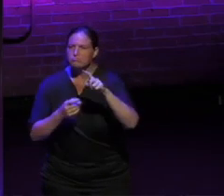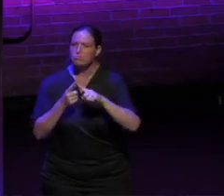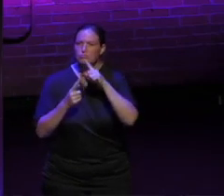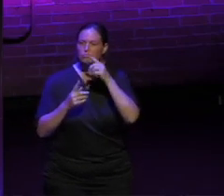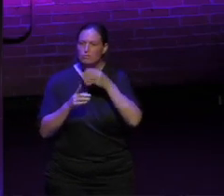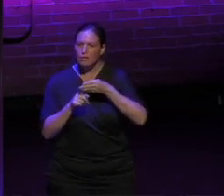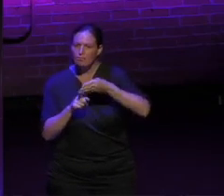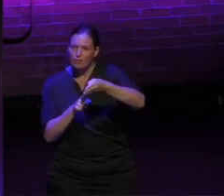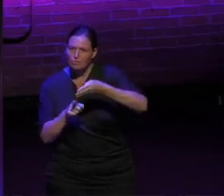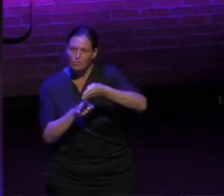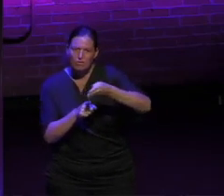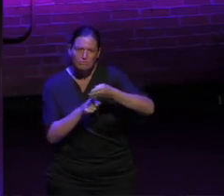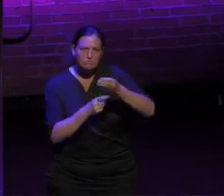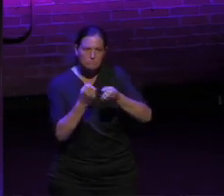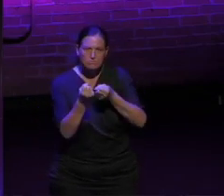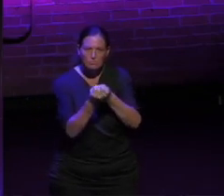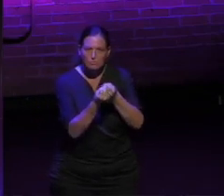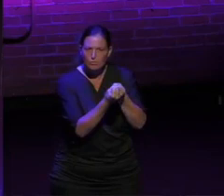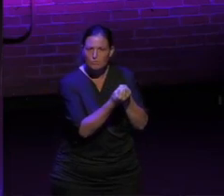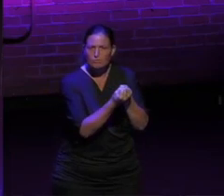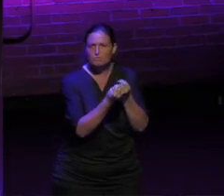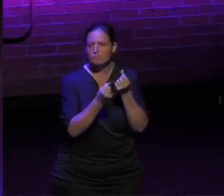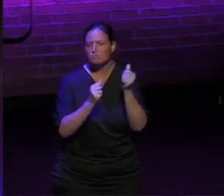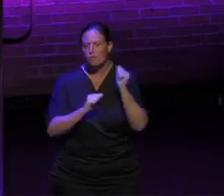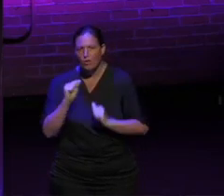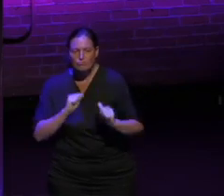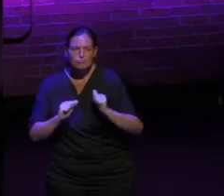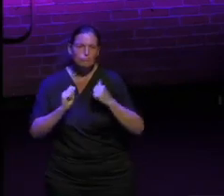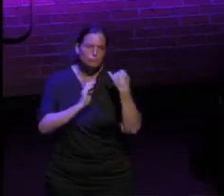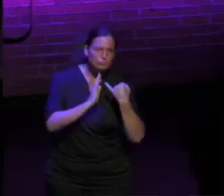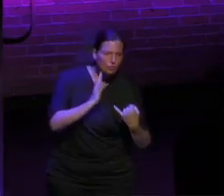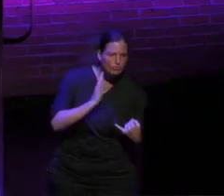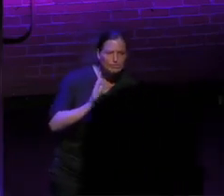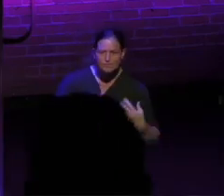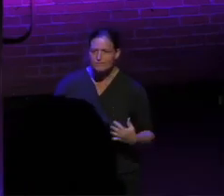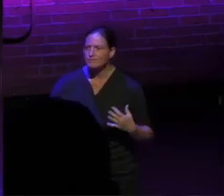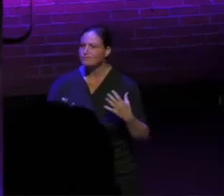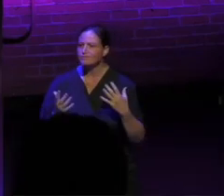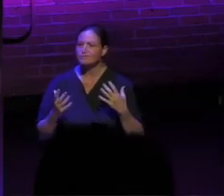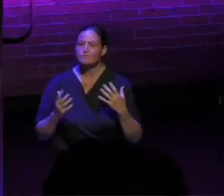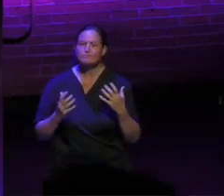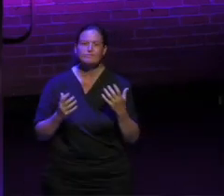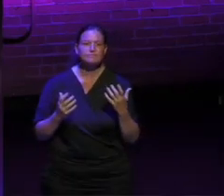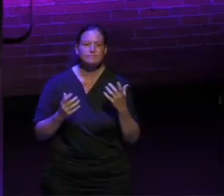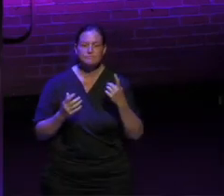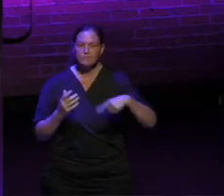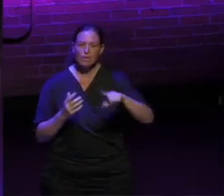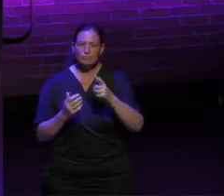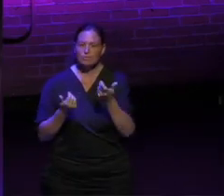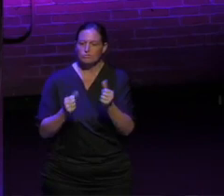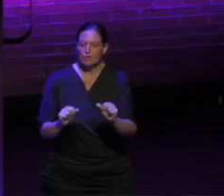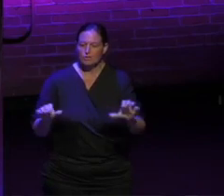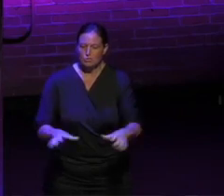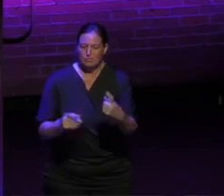specialize in supporting arts-based organizations, individual artists, folks that are trying to do something